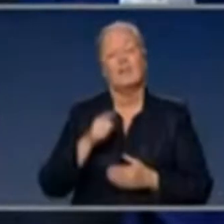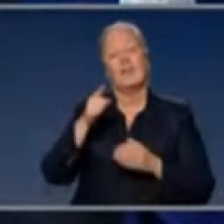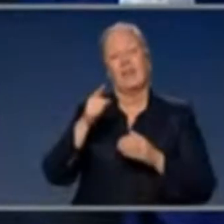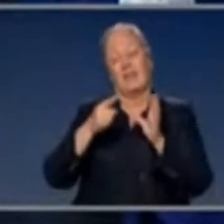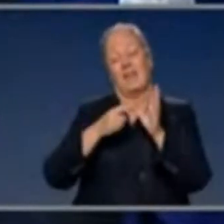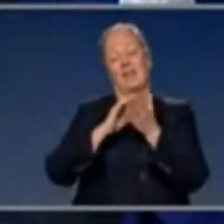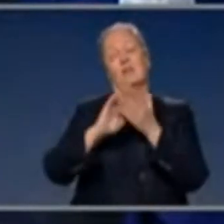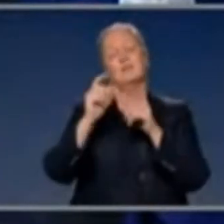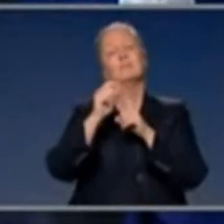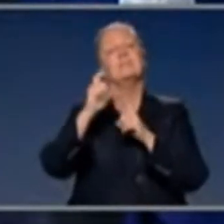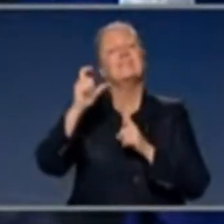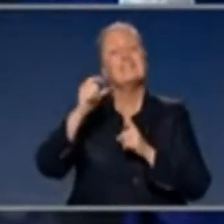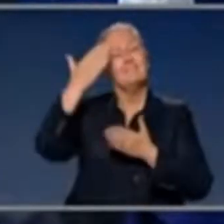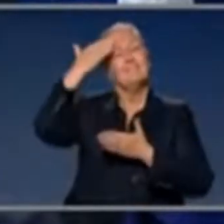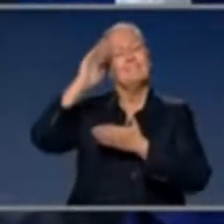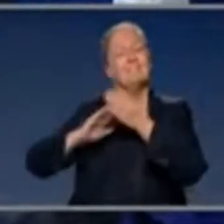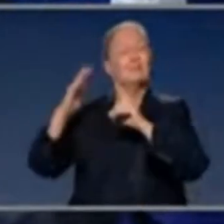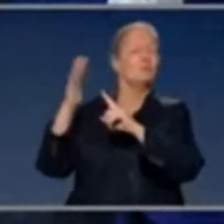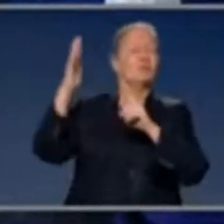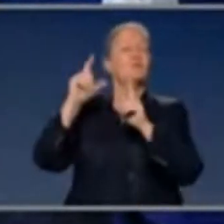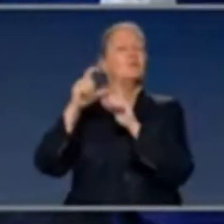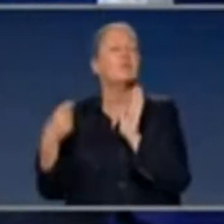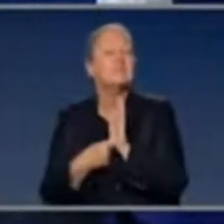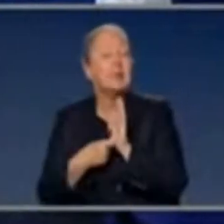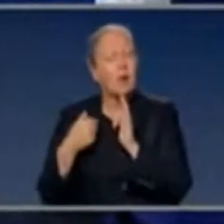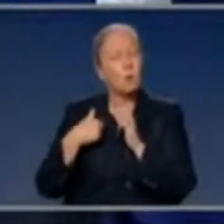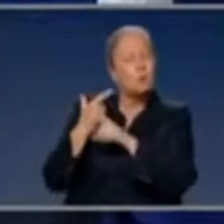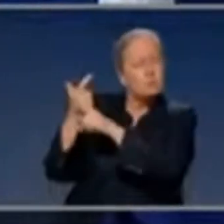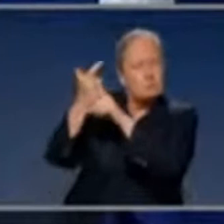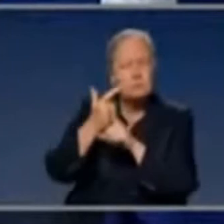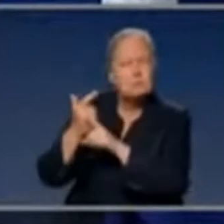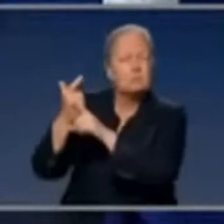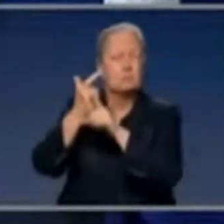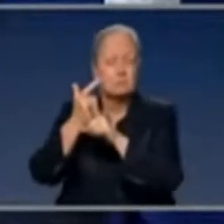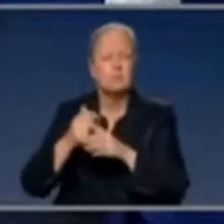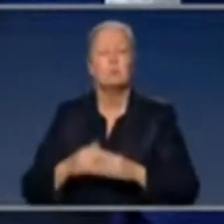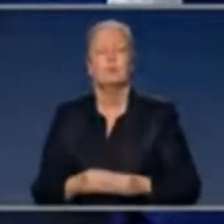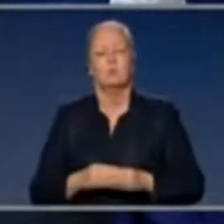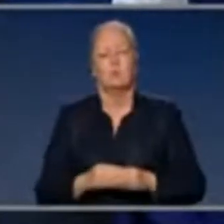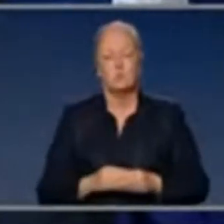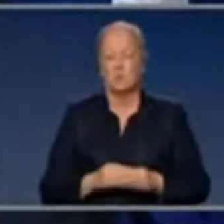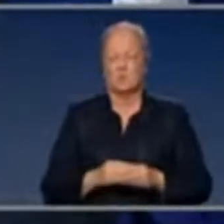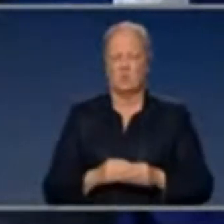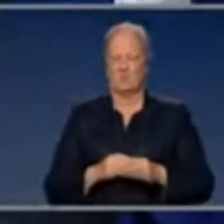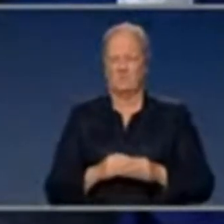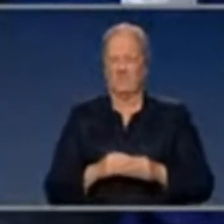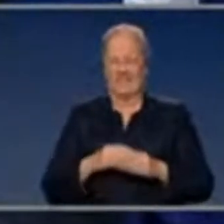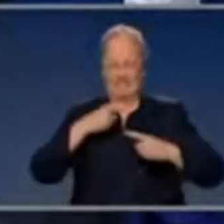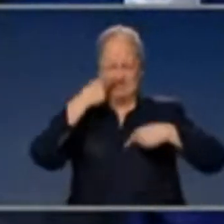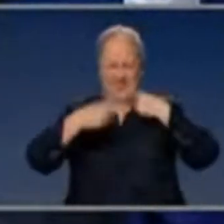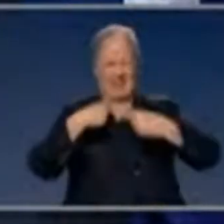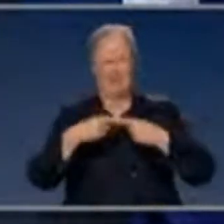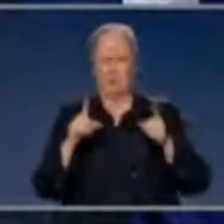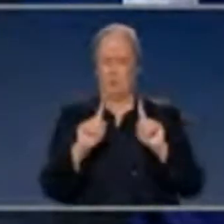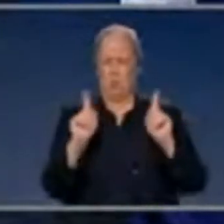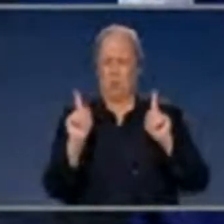the AHPPC, we're referring to them, again, the issue of identifying what a hotspot is. Because when